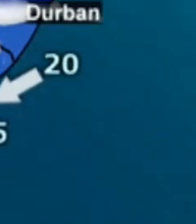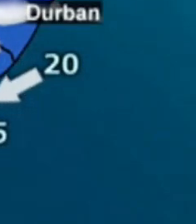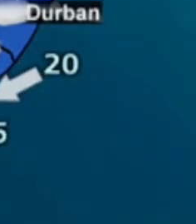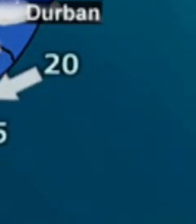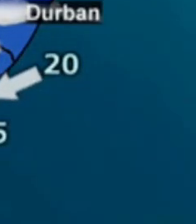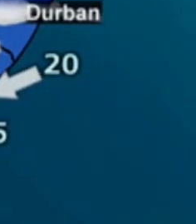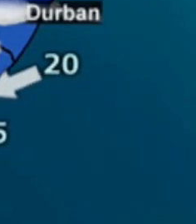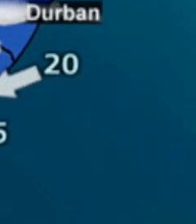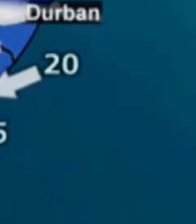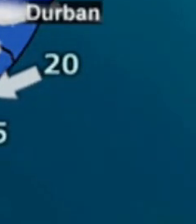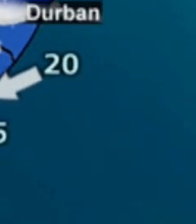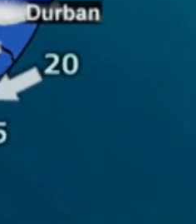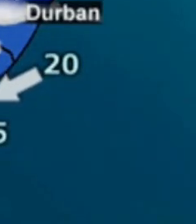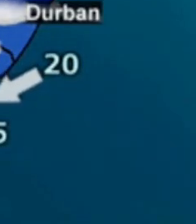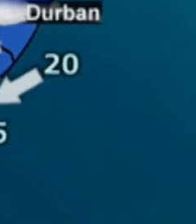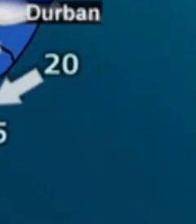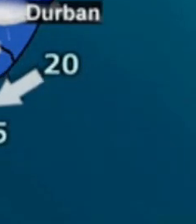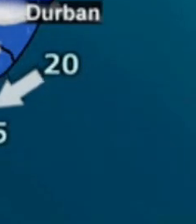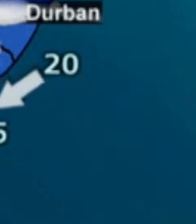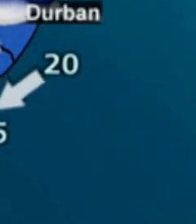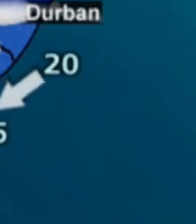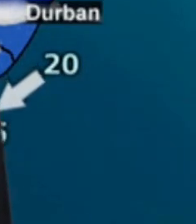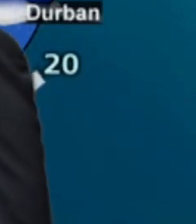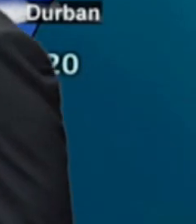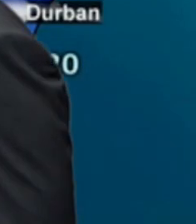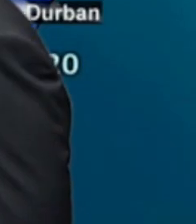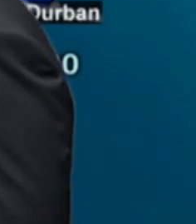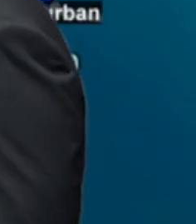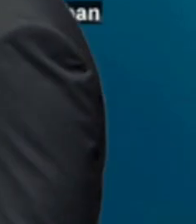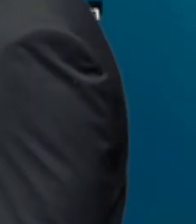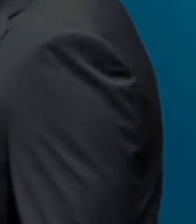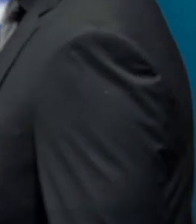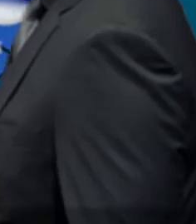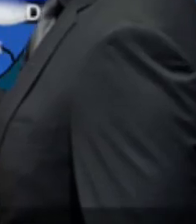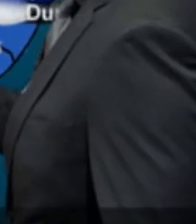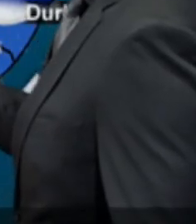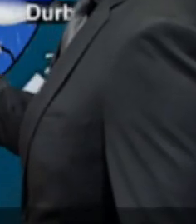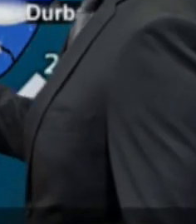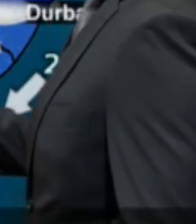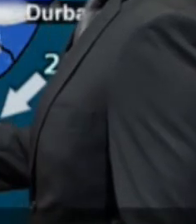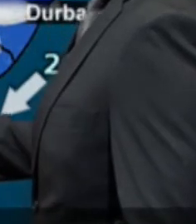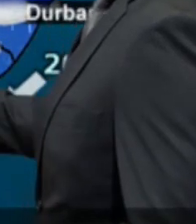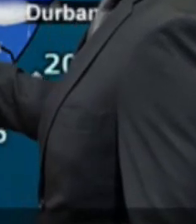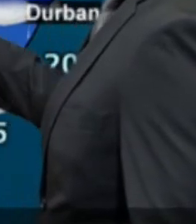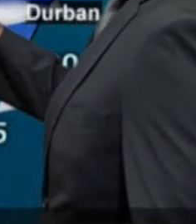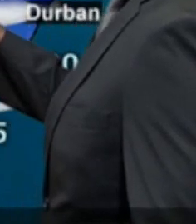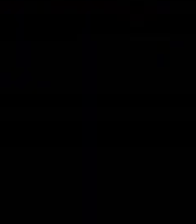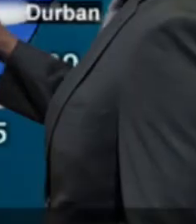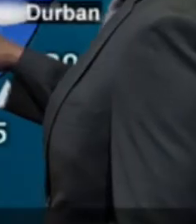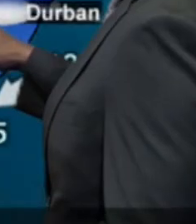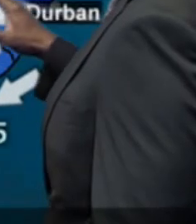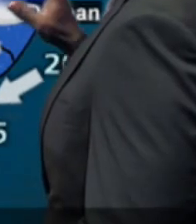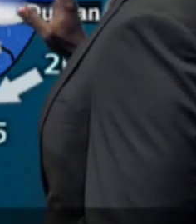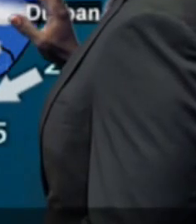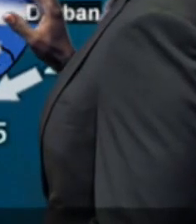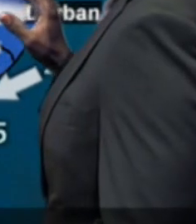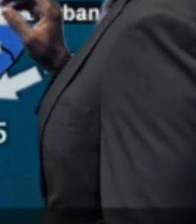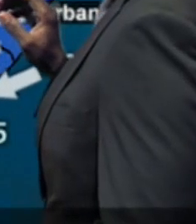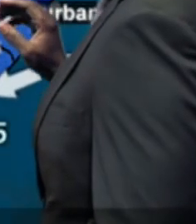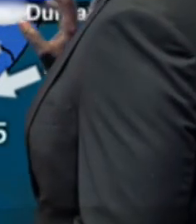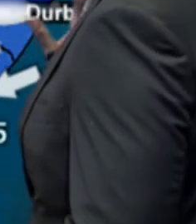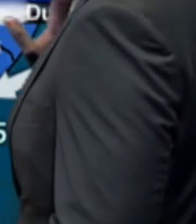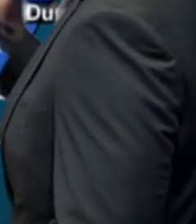tsedi ke le boa ba bui ba duma tsa bile passenger re shebile hona simba ka jeno bo ba karola e ka bola phriba hona ha o tla hlobele pula tsena sala se se shebile hona